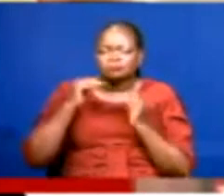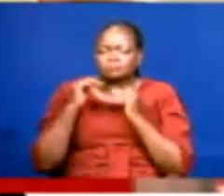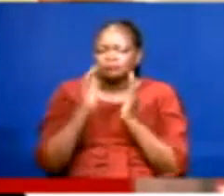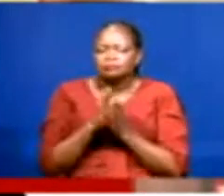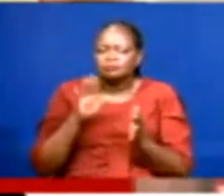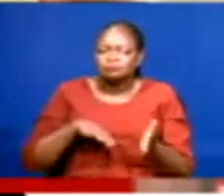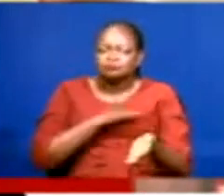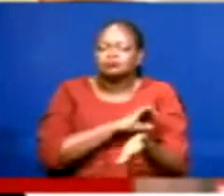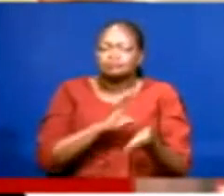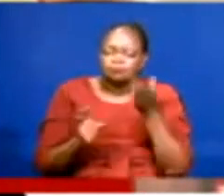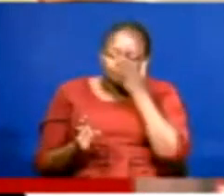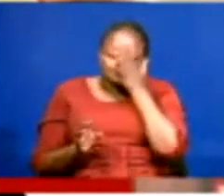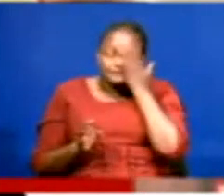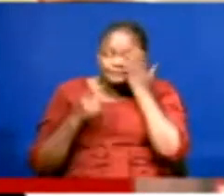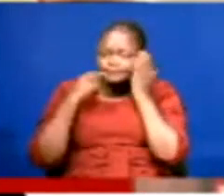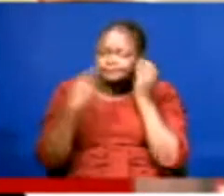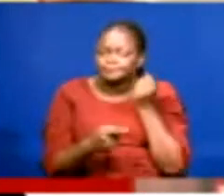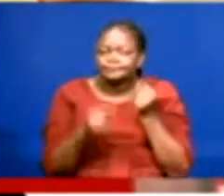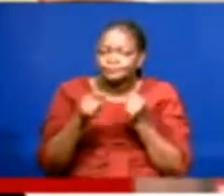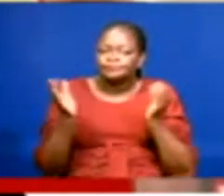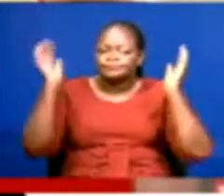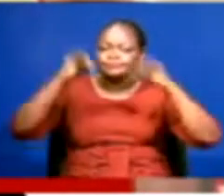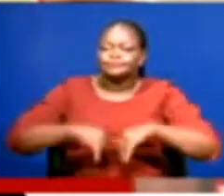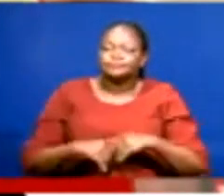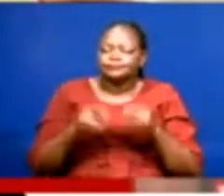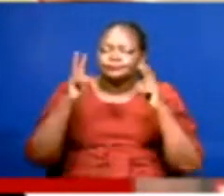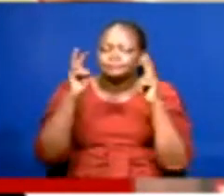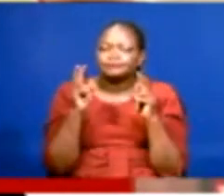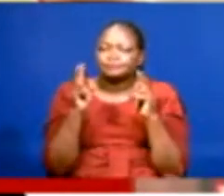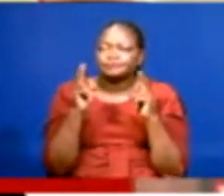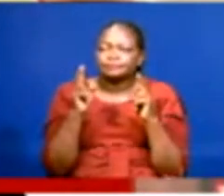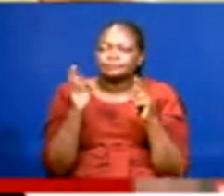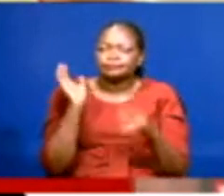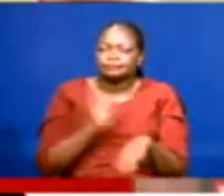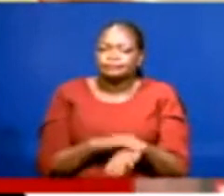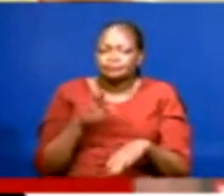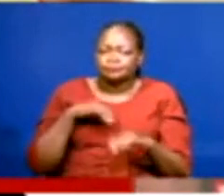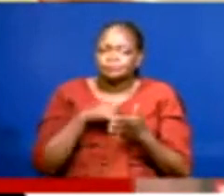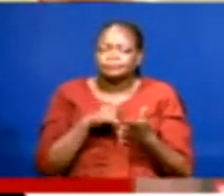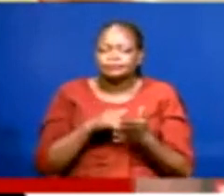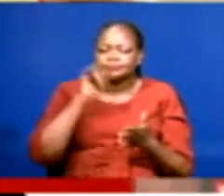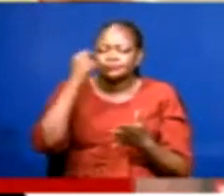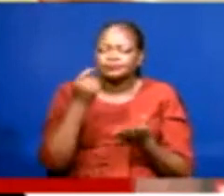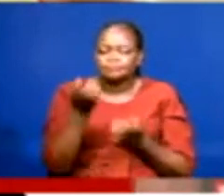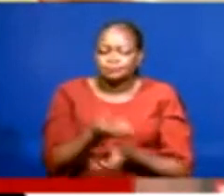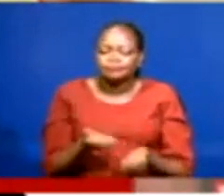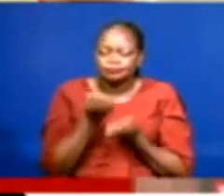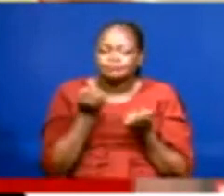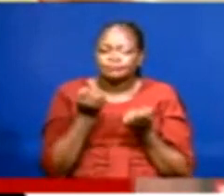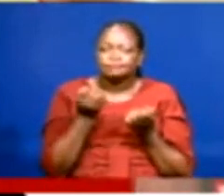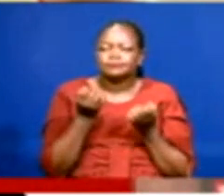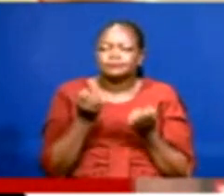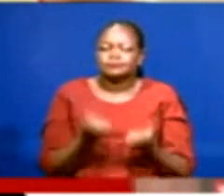empowerment. Therefore, this conference themed Getting Women Involved in Kenya's Economic Recovery